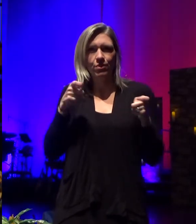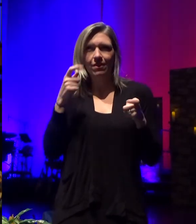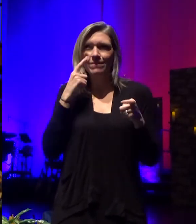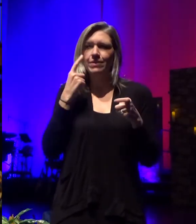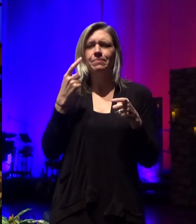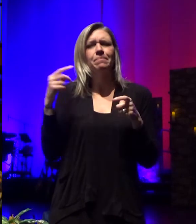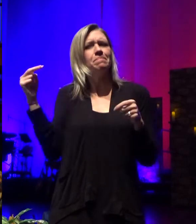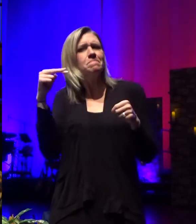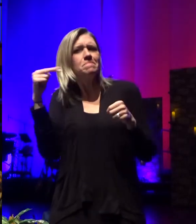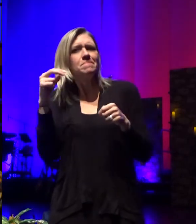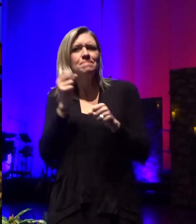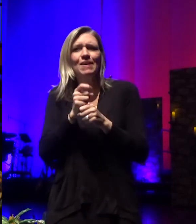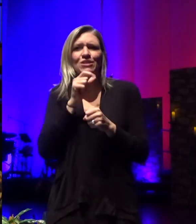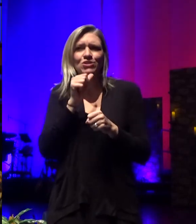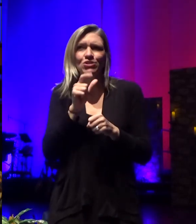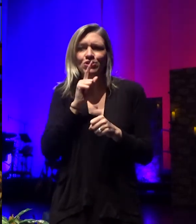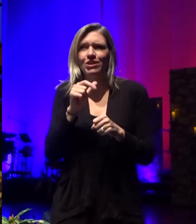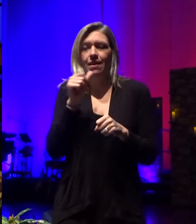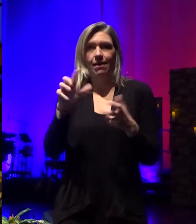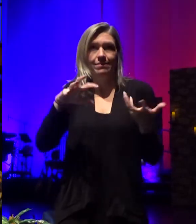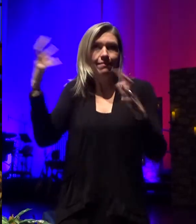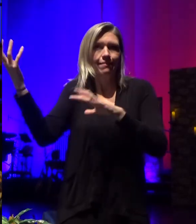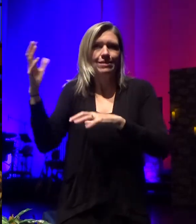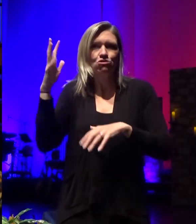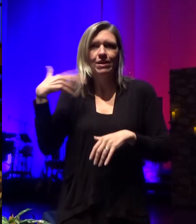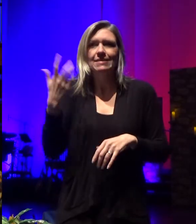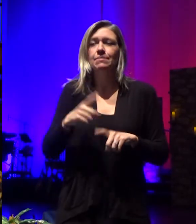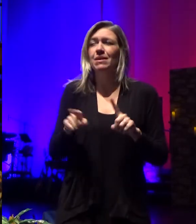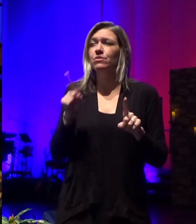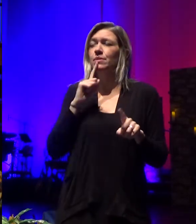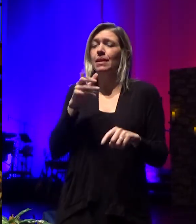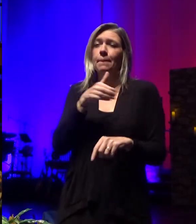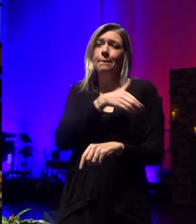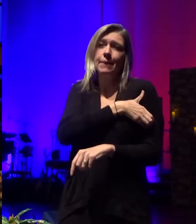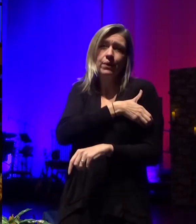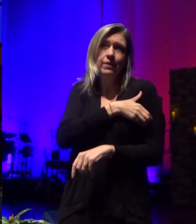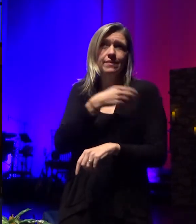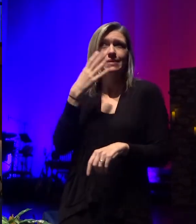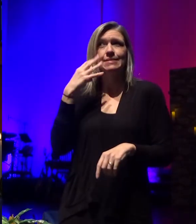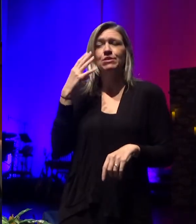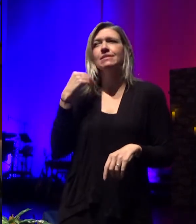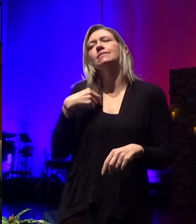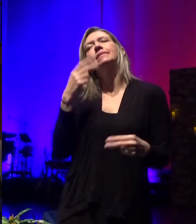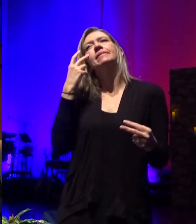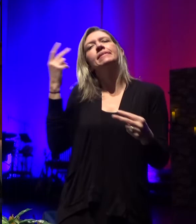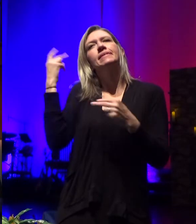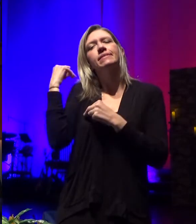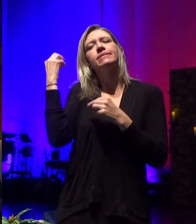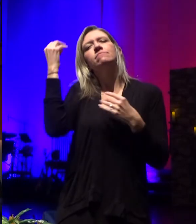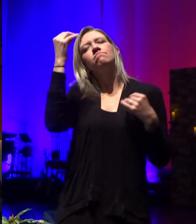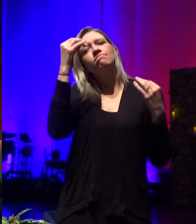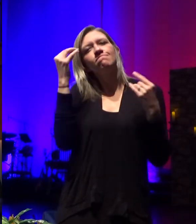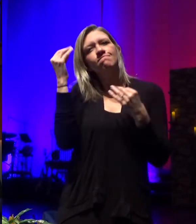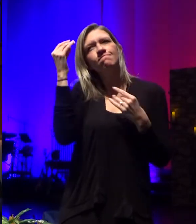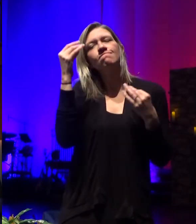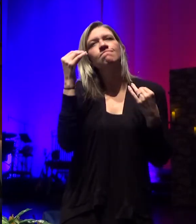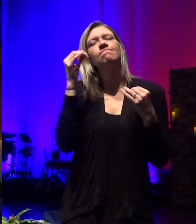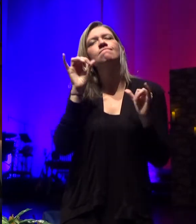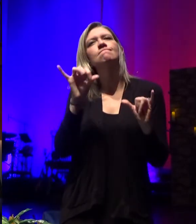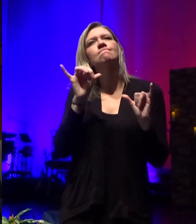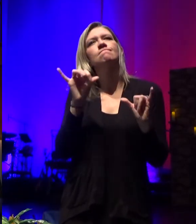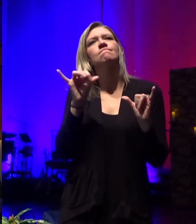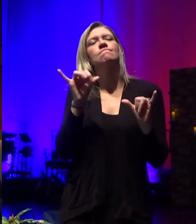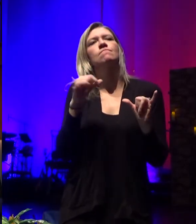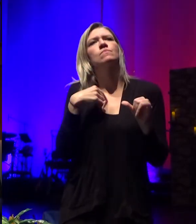crazy. And it was a really powerful experience. And as I reflected on that memory, it dawned on me what